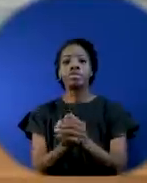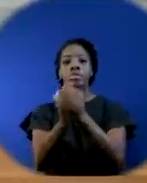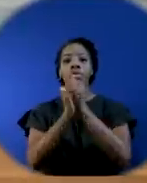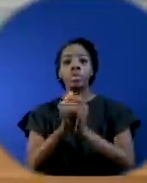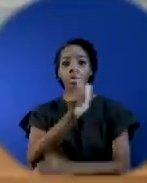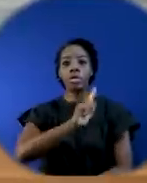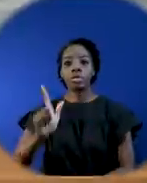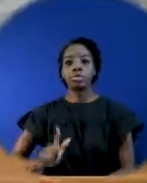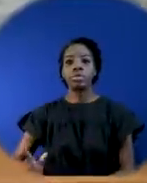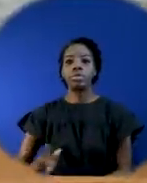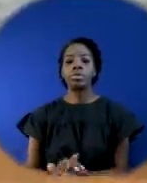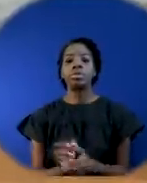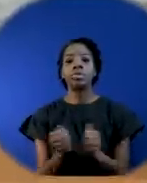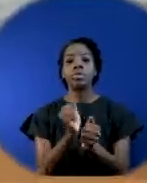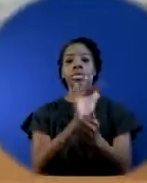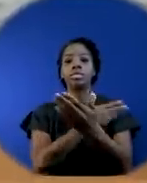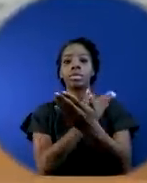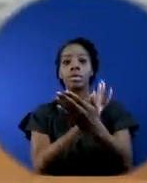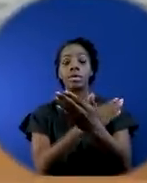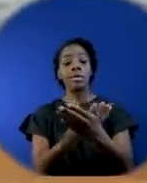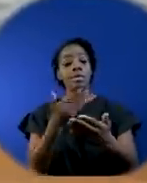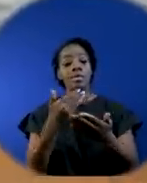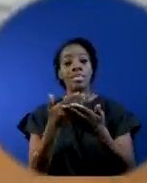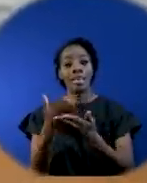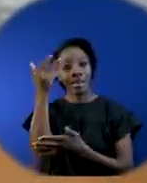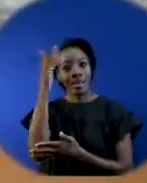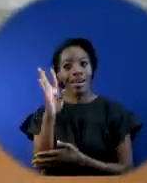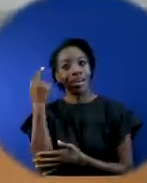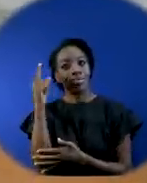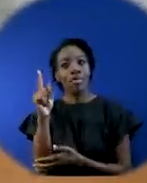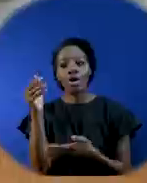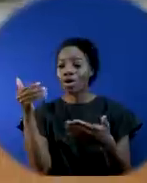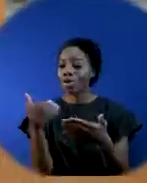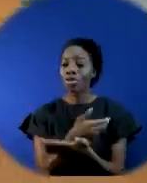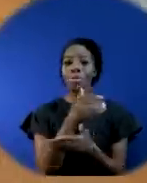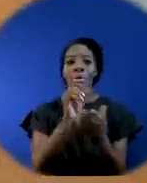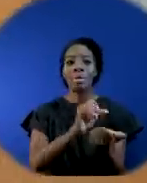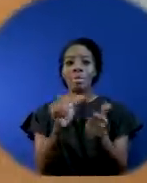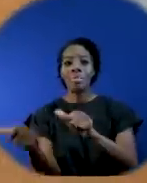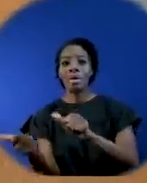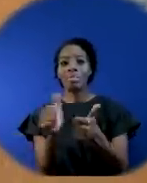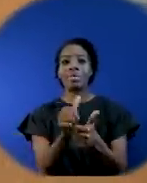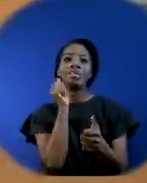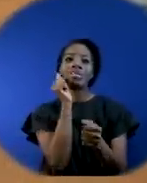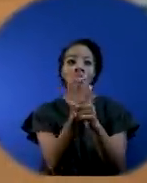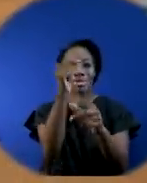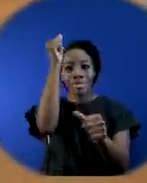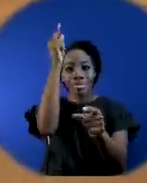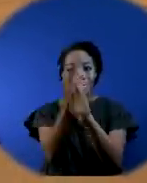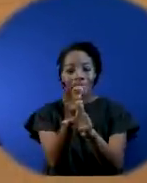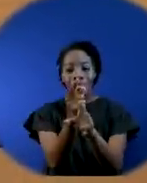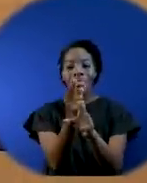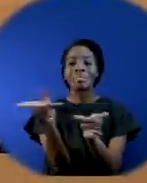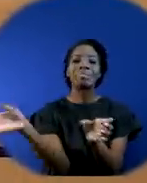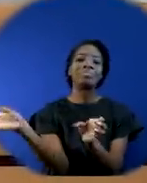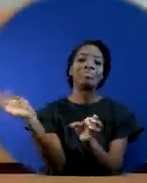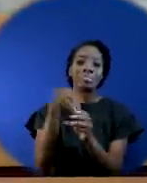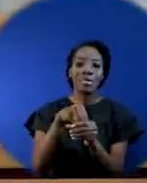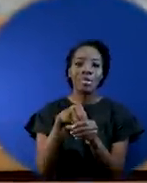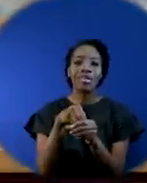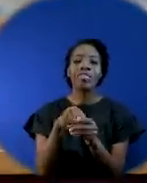on the wings of song. Thank God for our newly baptized sisters and brothers. They're a part of our